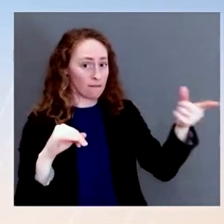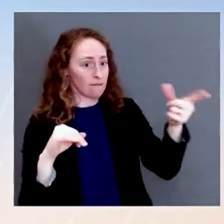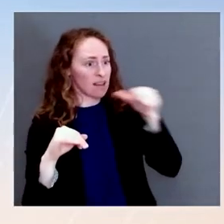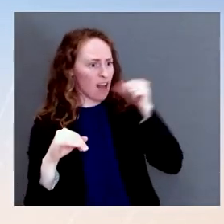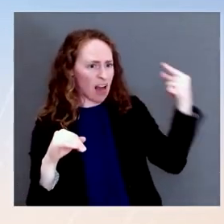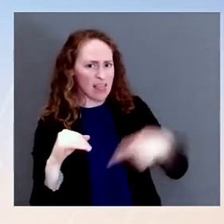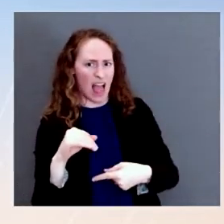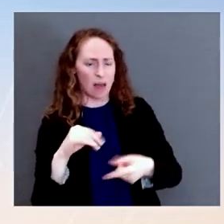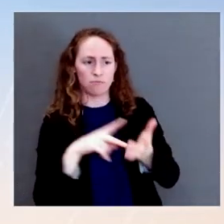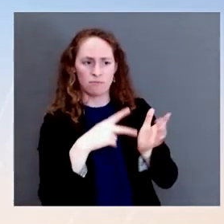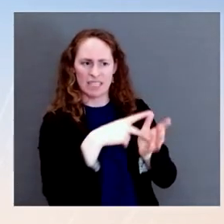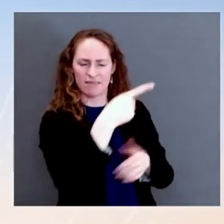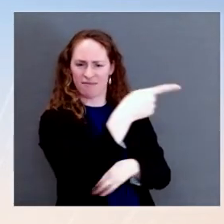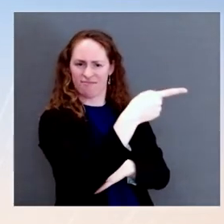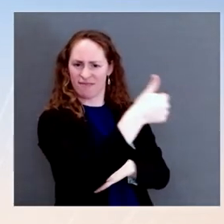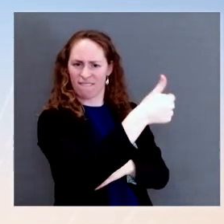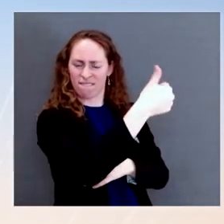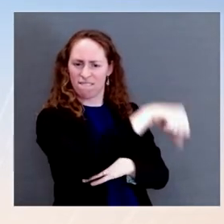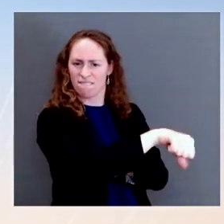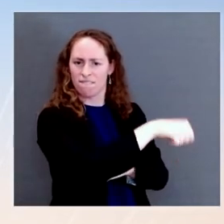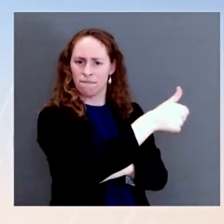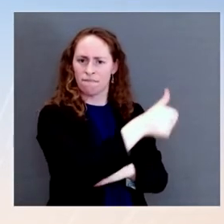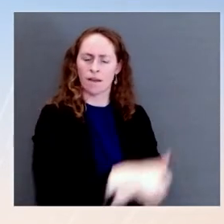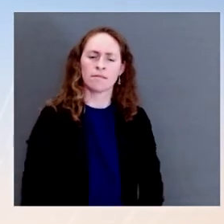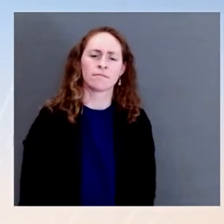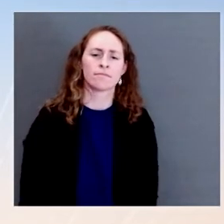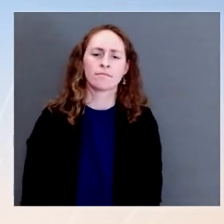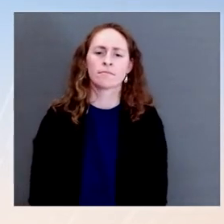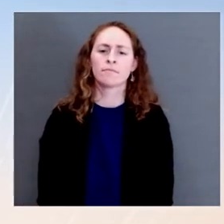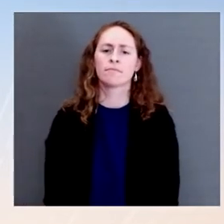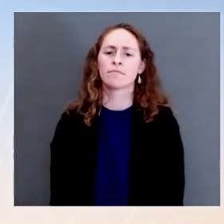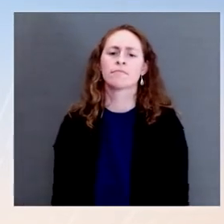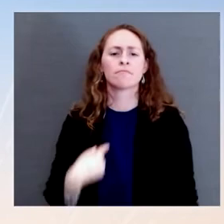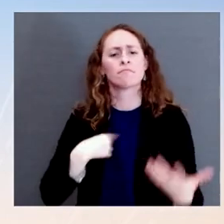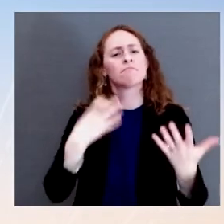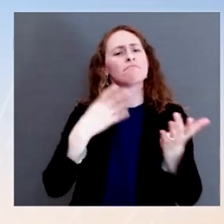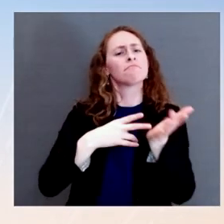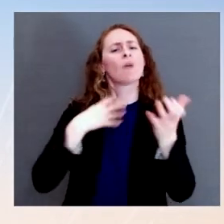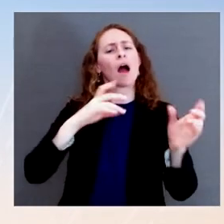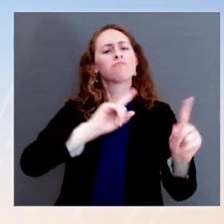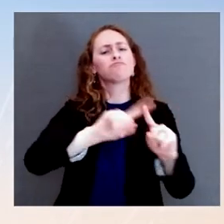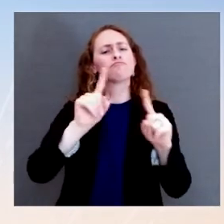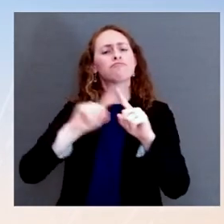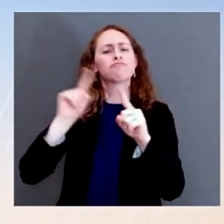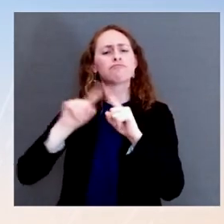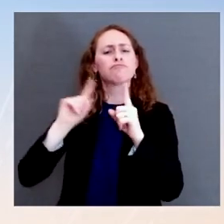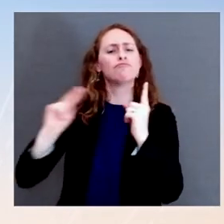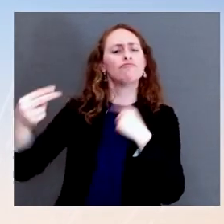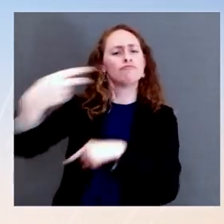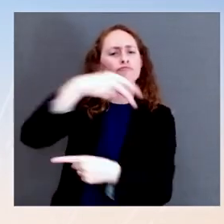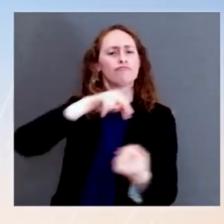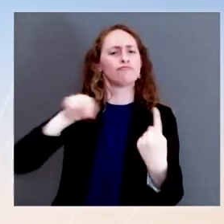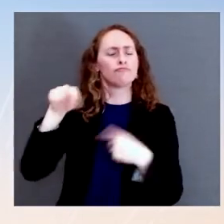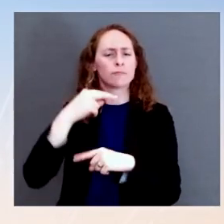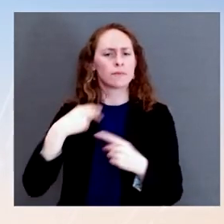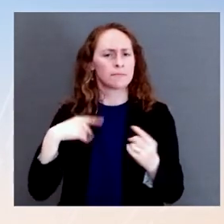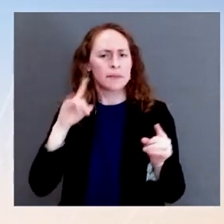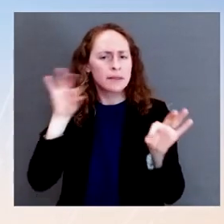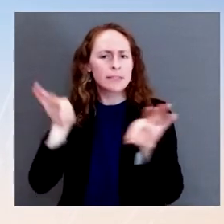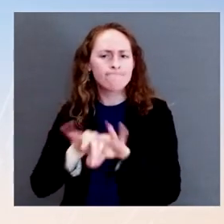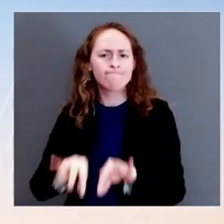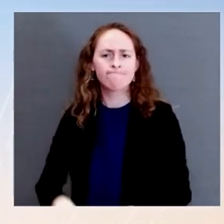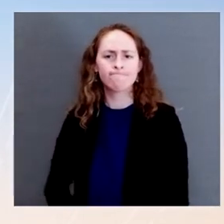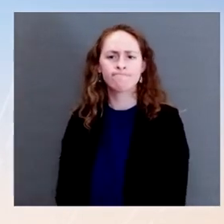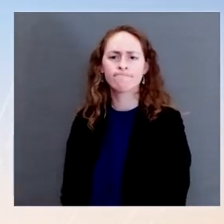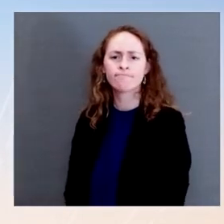officials represented. To follow up on that briefly, there's sort of the roughly 110 countries you've invited, there's a group of about a dozen or so that are a little,